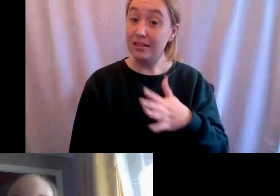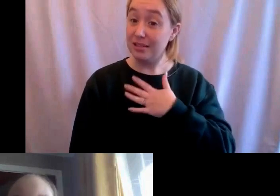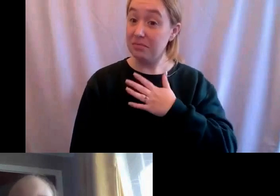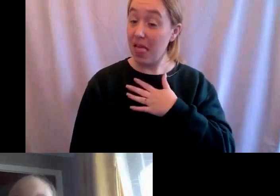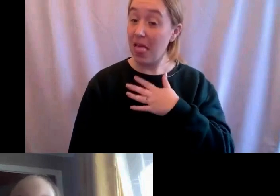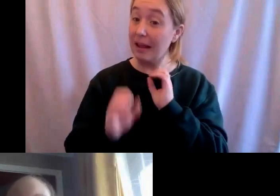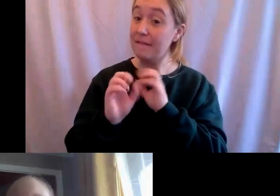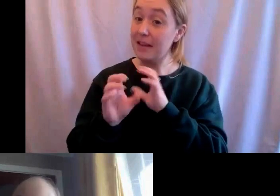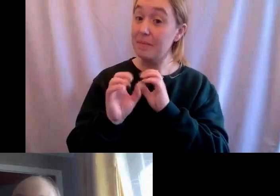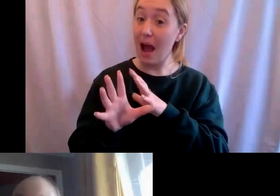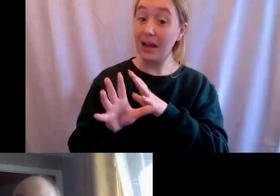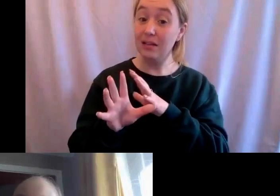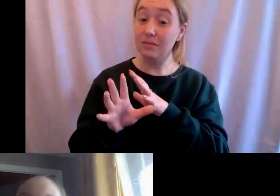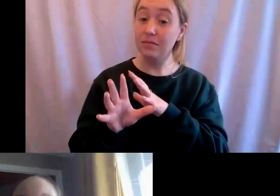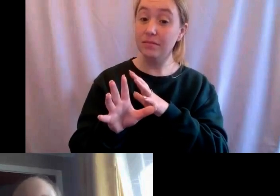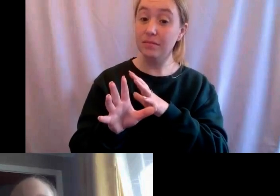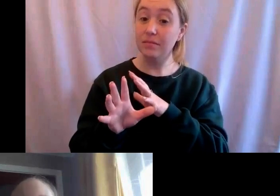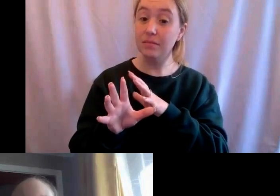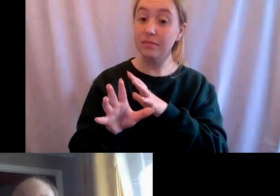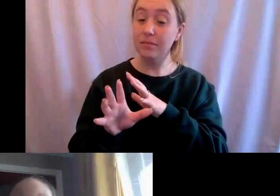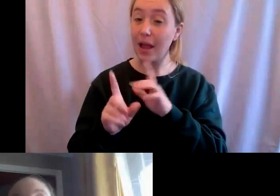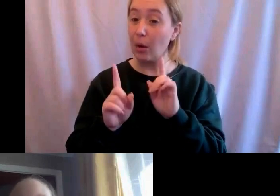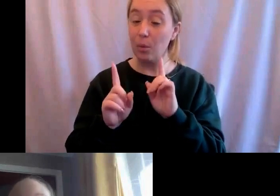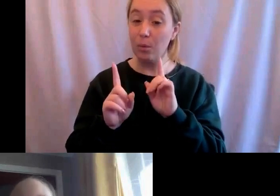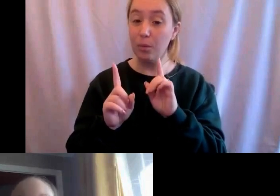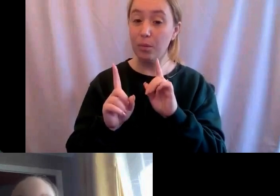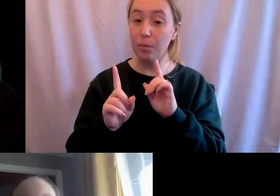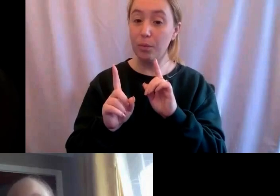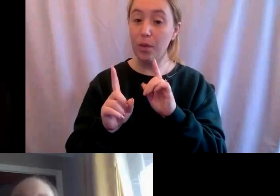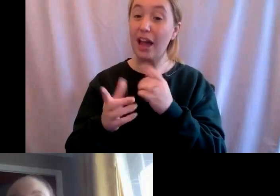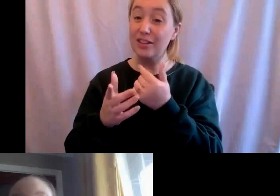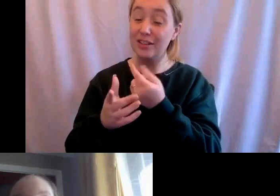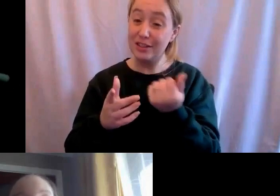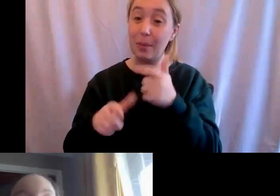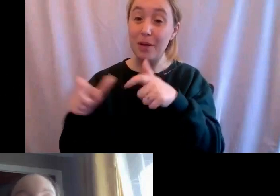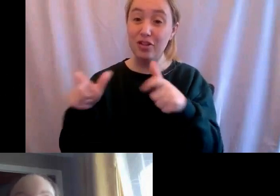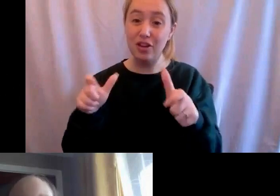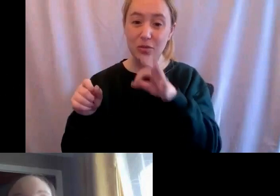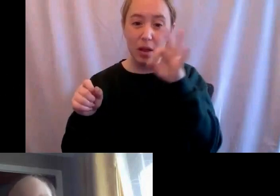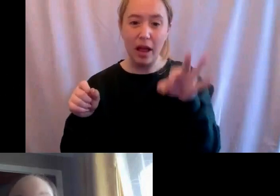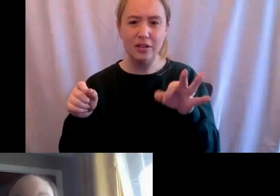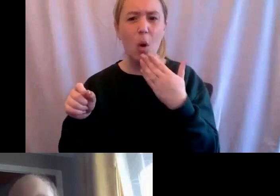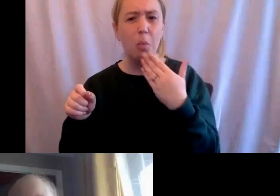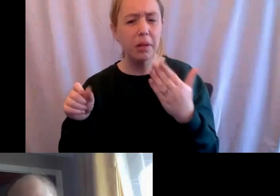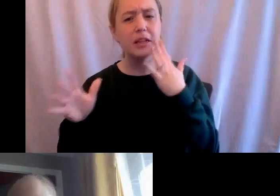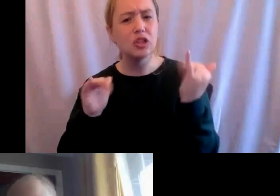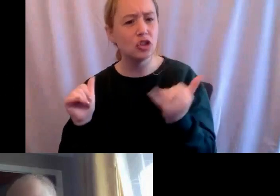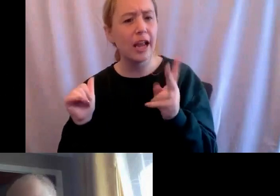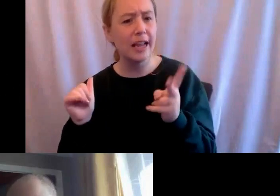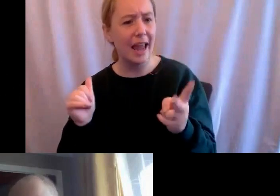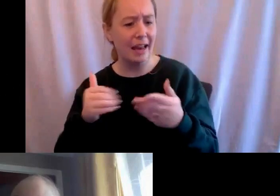you guys on the call and you love feedback, and you'll be the patients that ask your physio to reassess you to let you know how you're getting on.